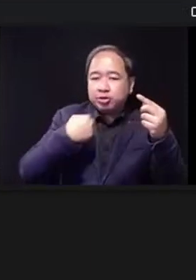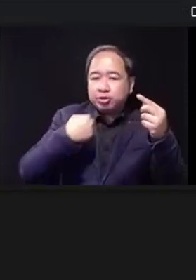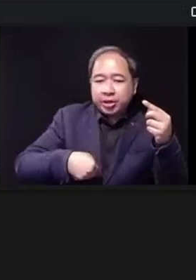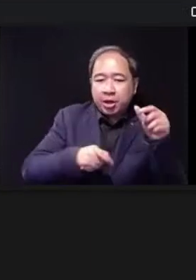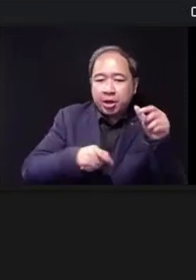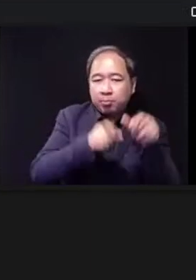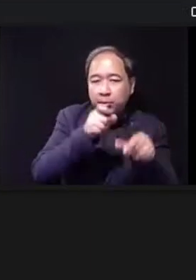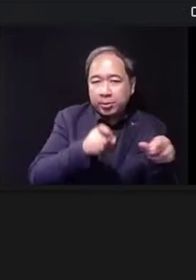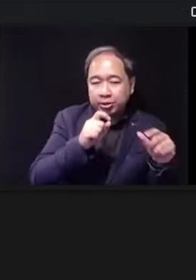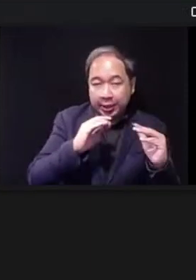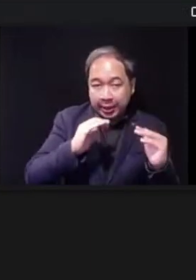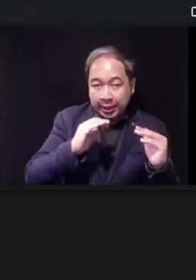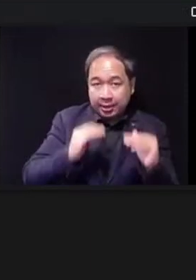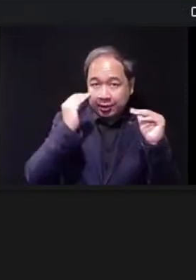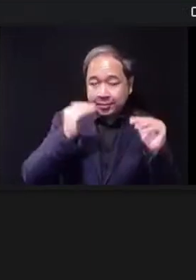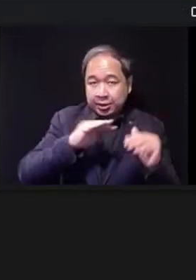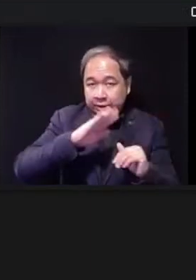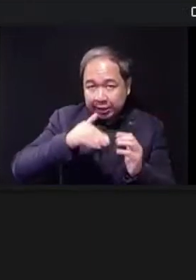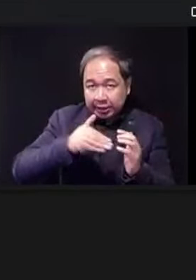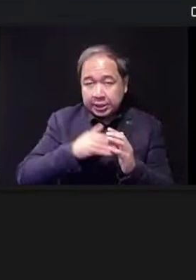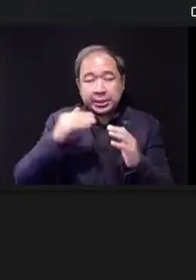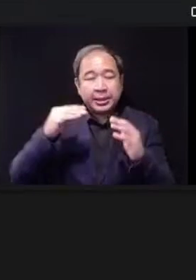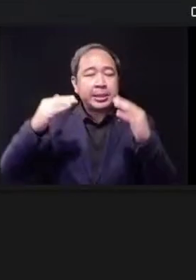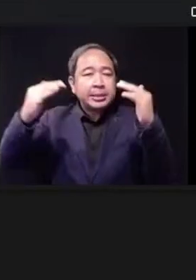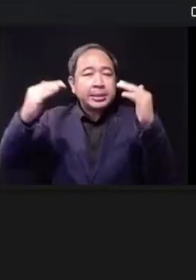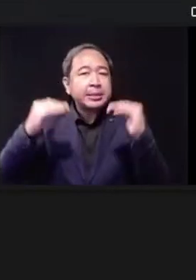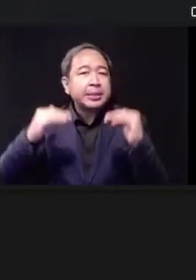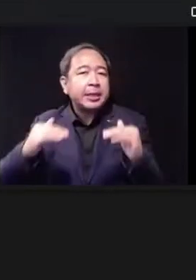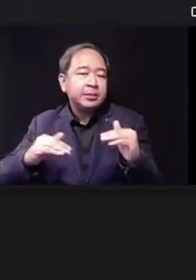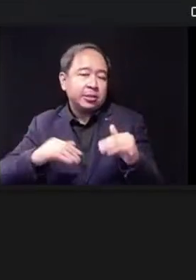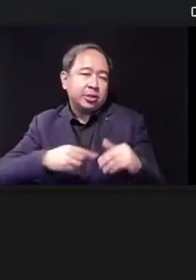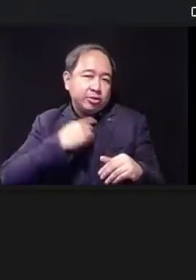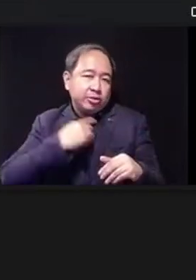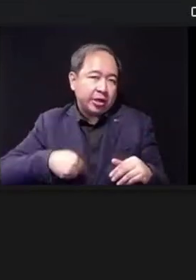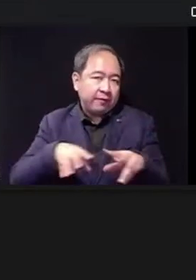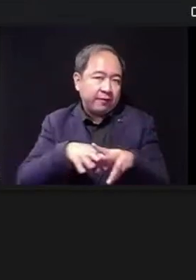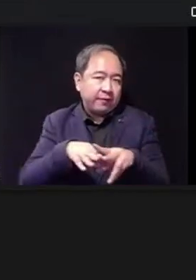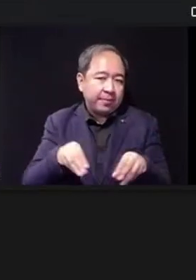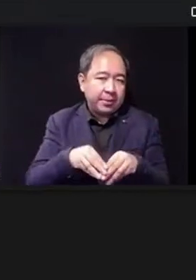Research Center and the China Family Planning Association.